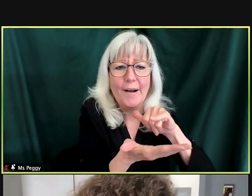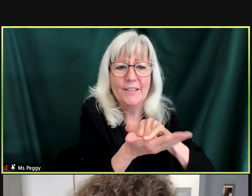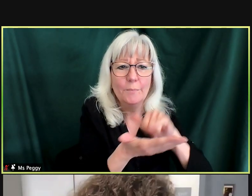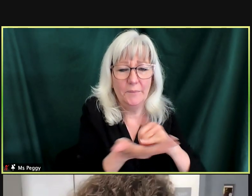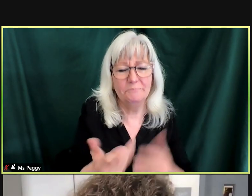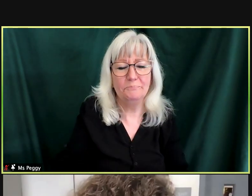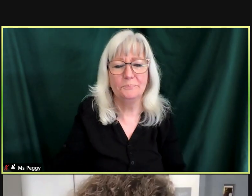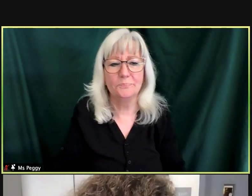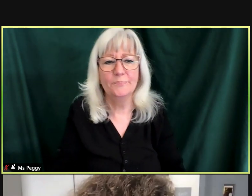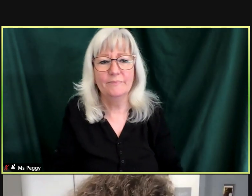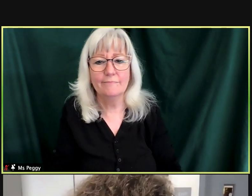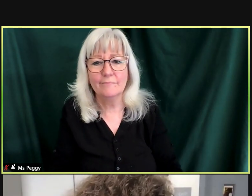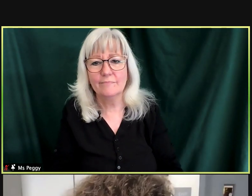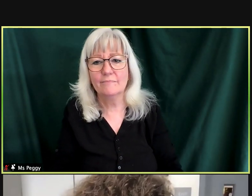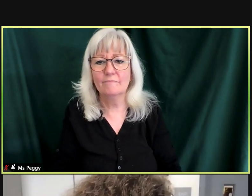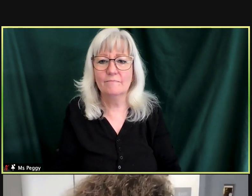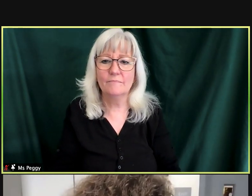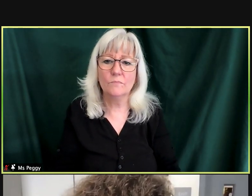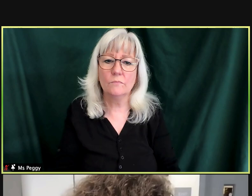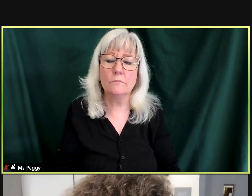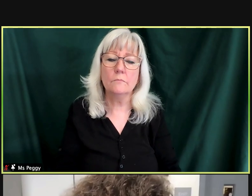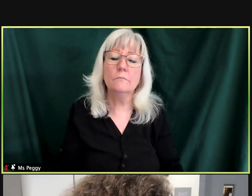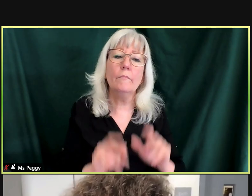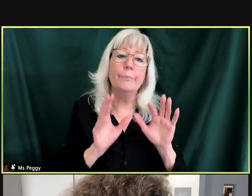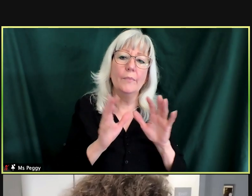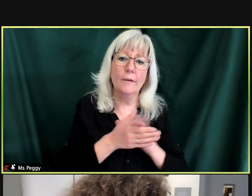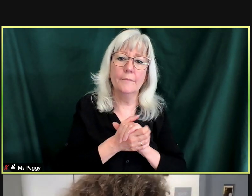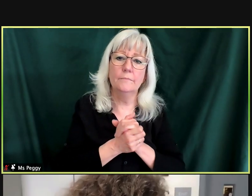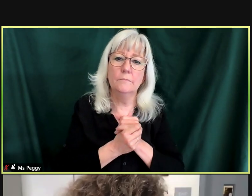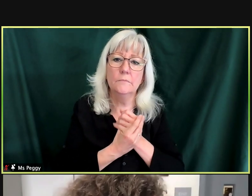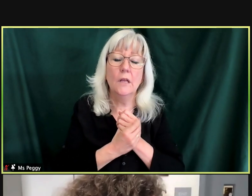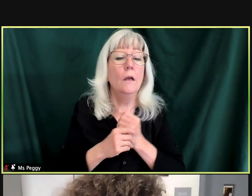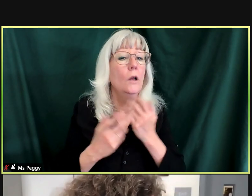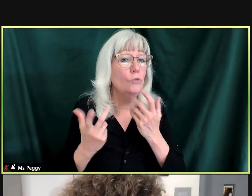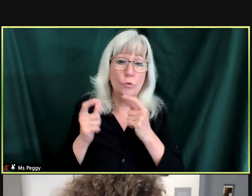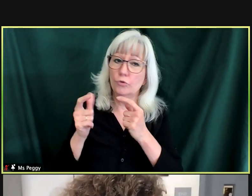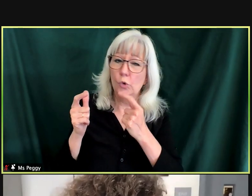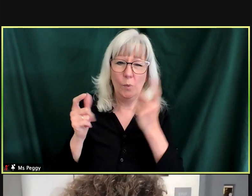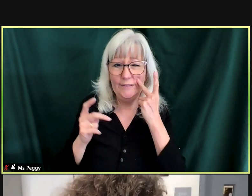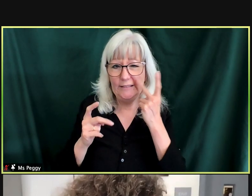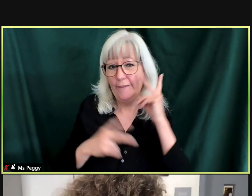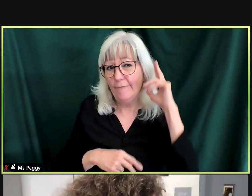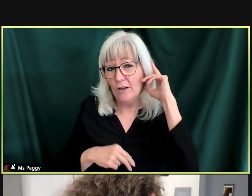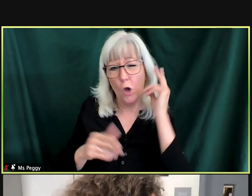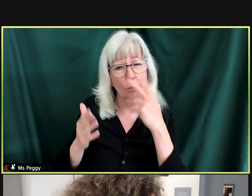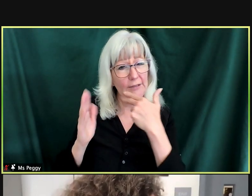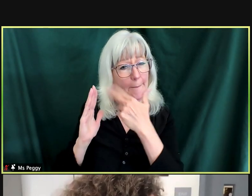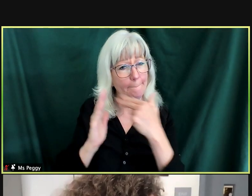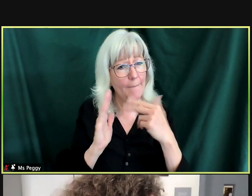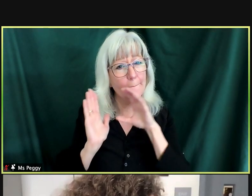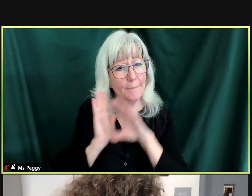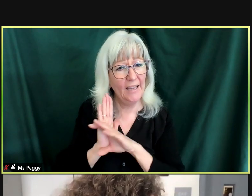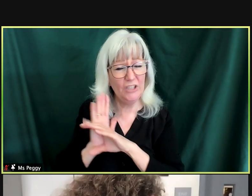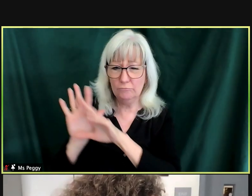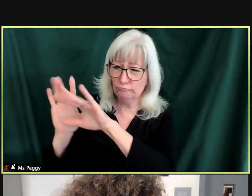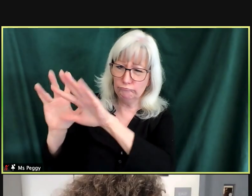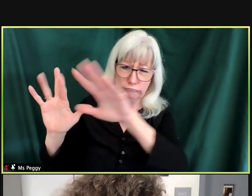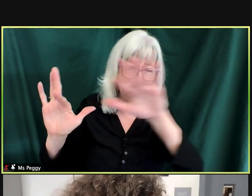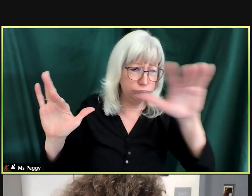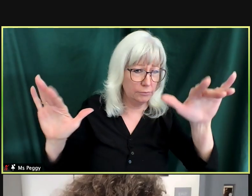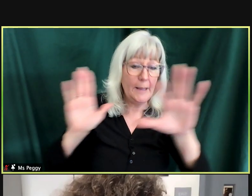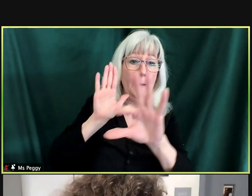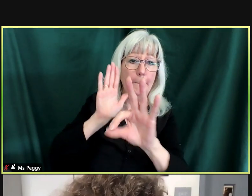Okay, so whatever painting you choose, you're going to try to get the spirit of Van Gogh. I wanted you to see,